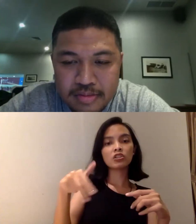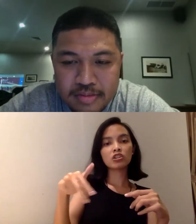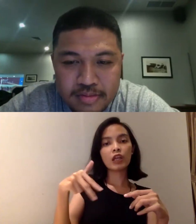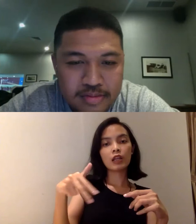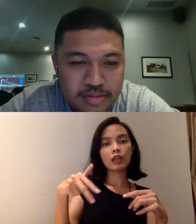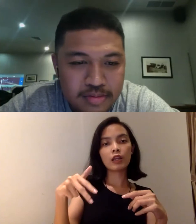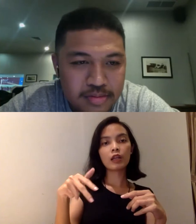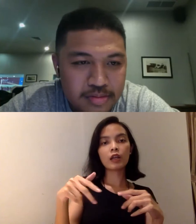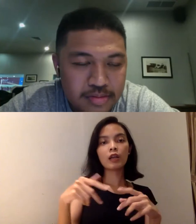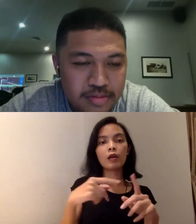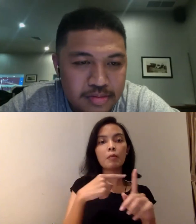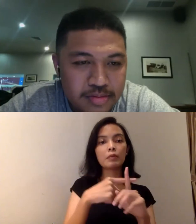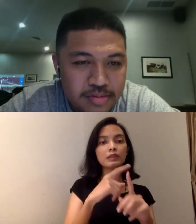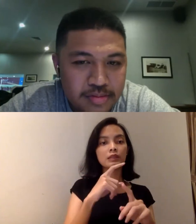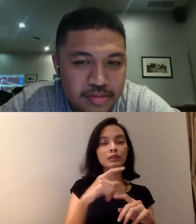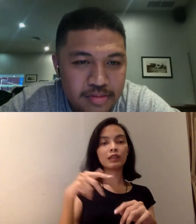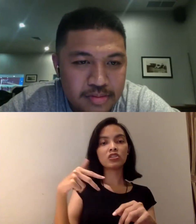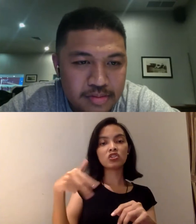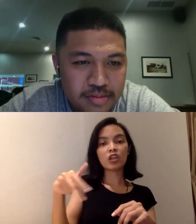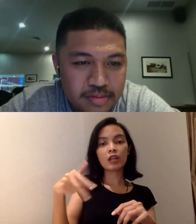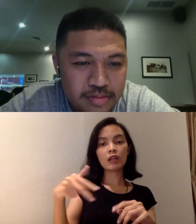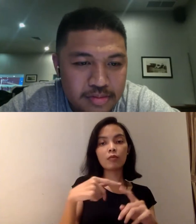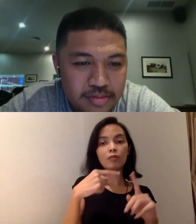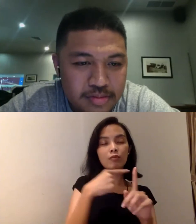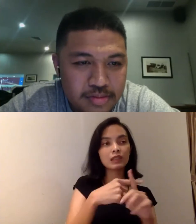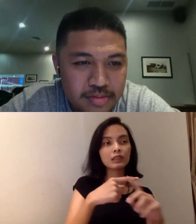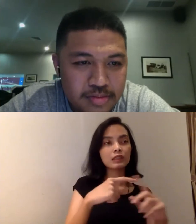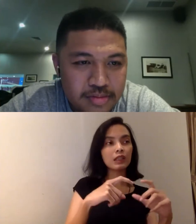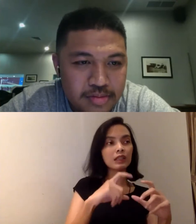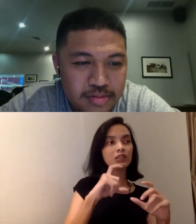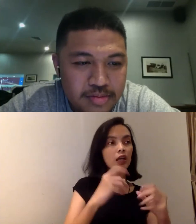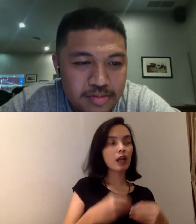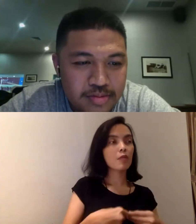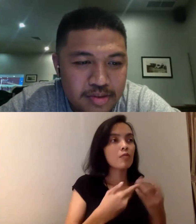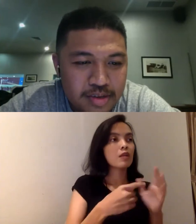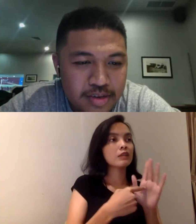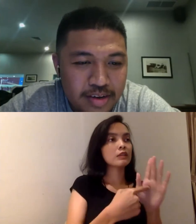your expressions of love? Who wants to go first?